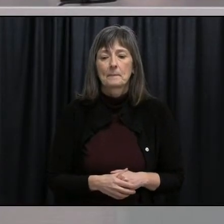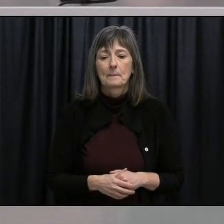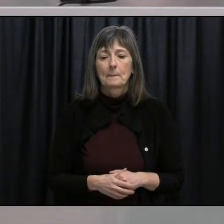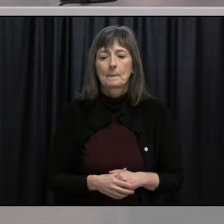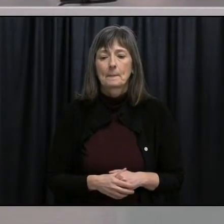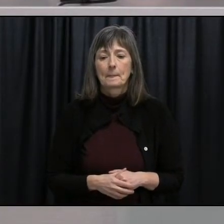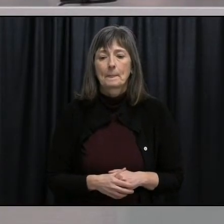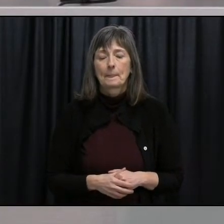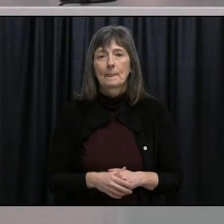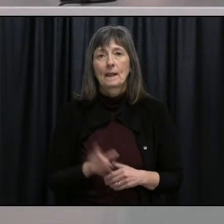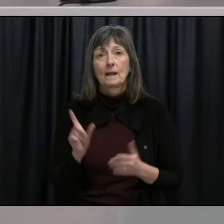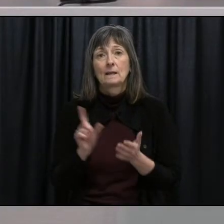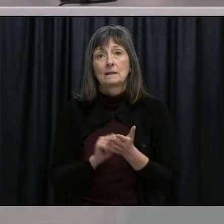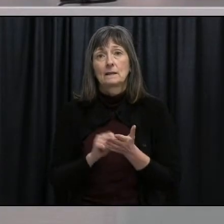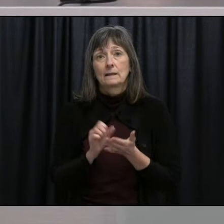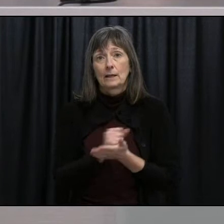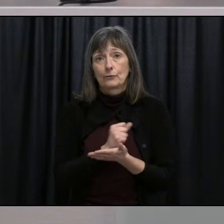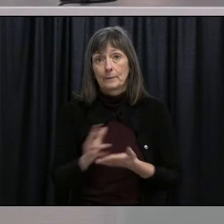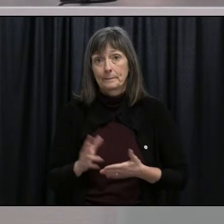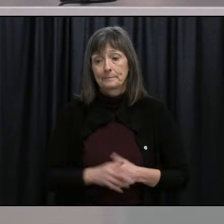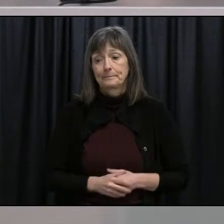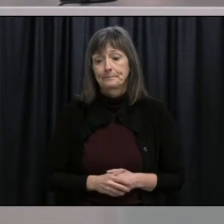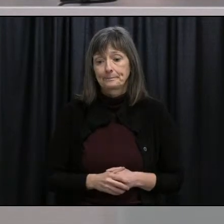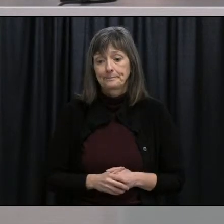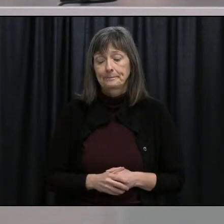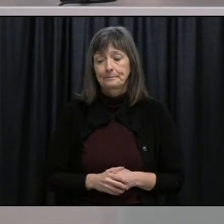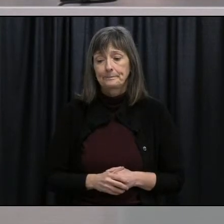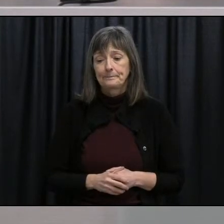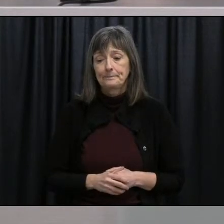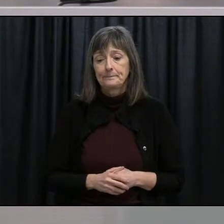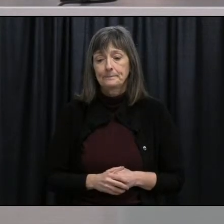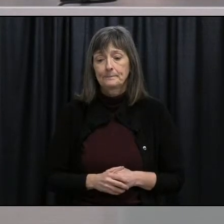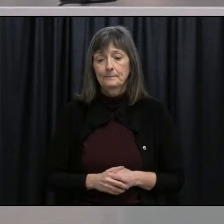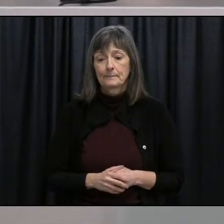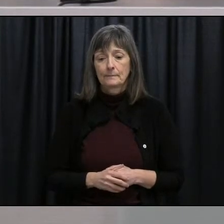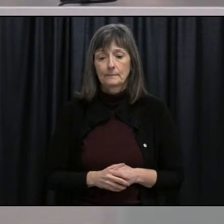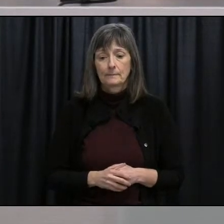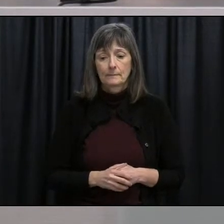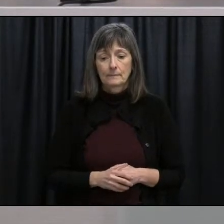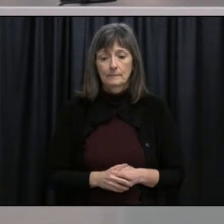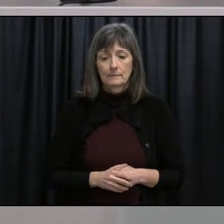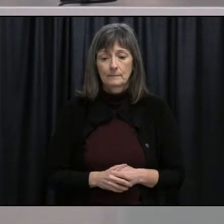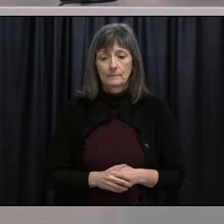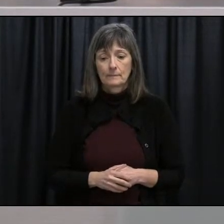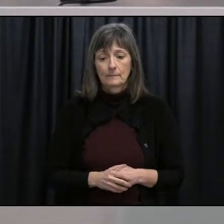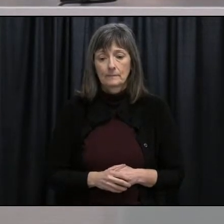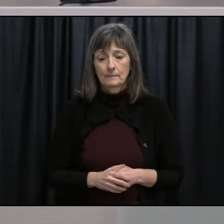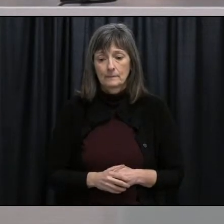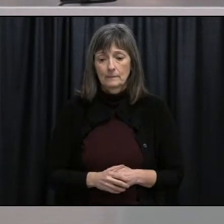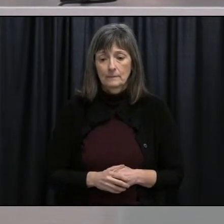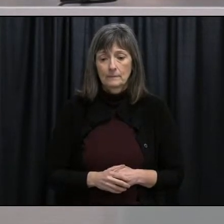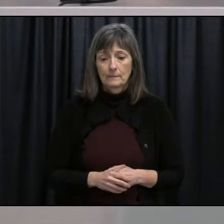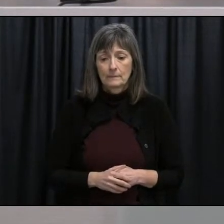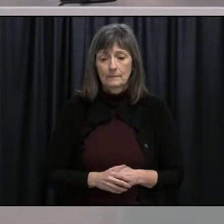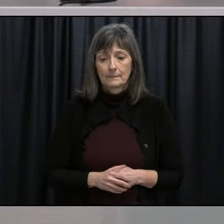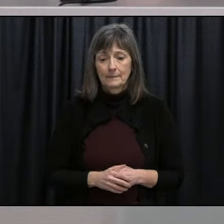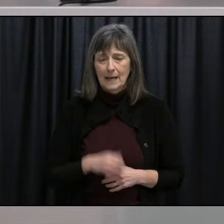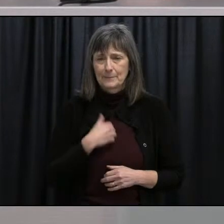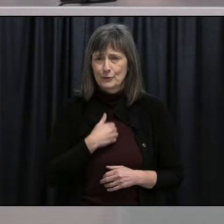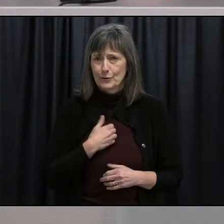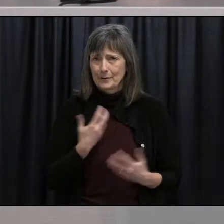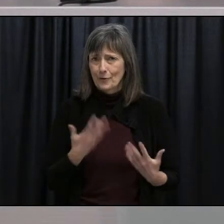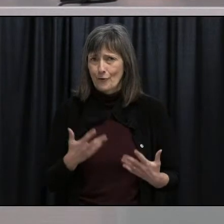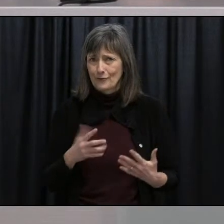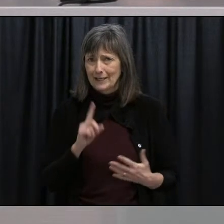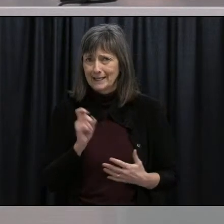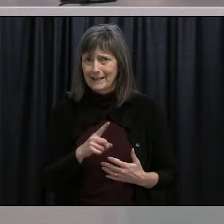Andrew Waterman with the Telegram. Do you have a final question? I do, yes. I was wondering, and my apologies if this was asked before,